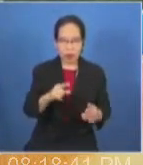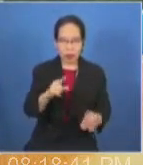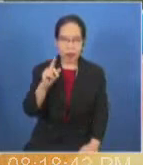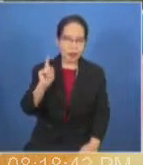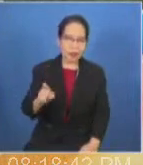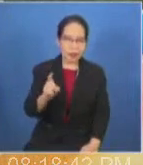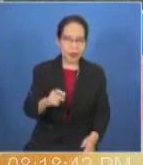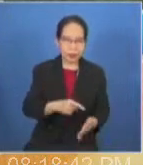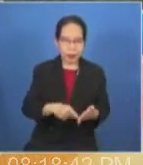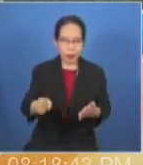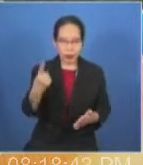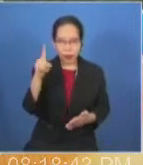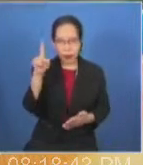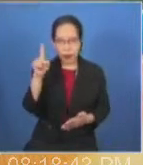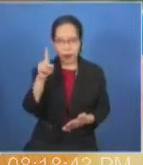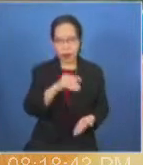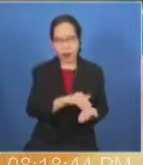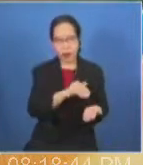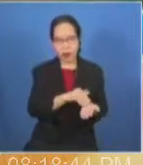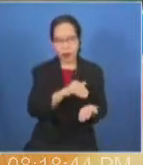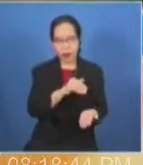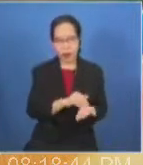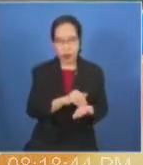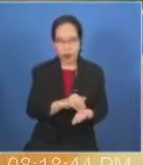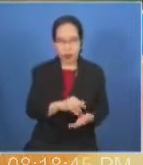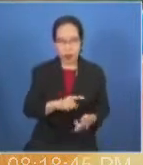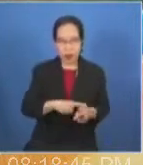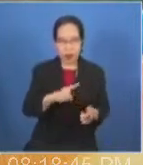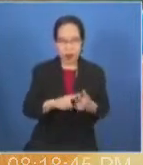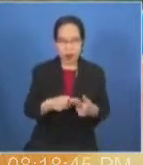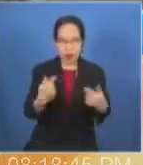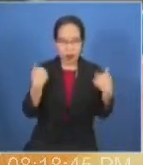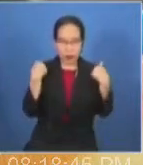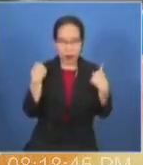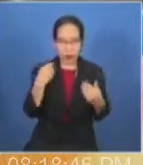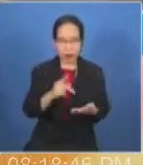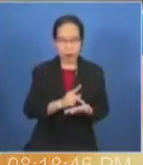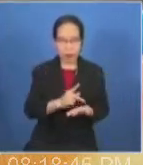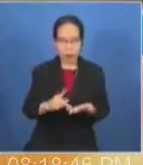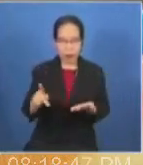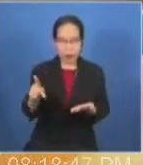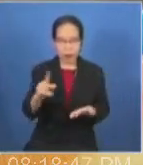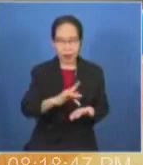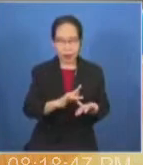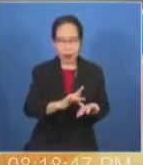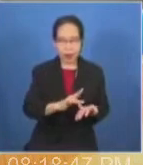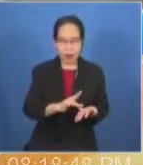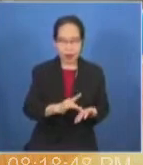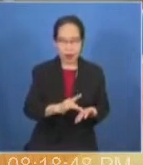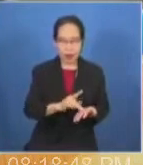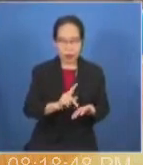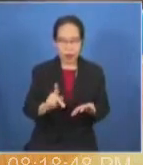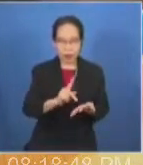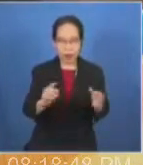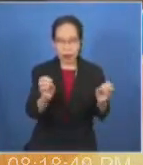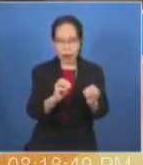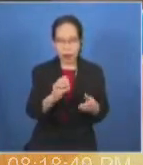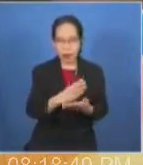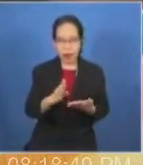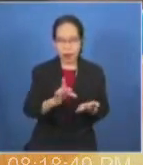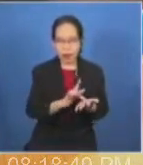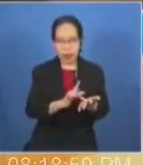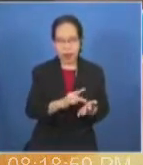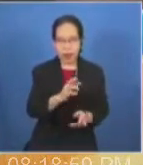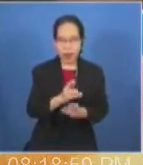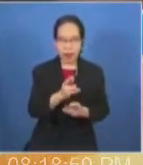If we go for a checkup, we need to pay for the doctor. Then we have to purchase medicines. You have a prescription, but you don't have